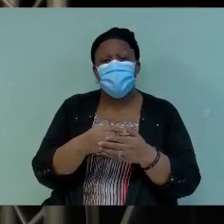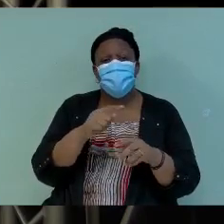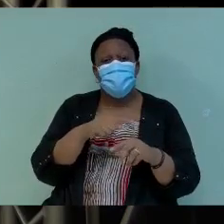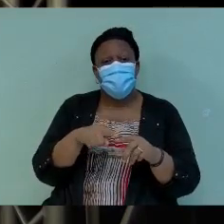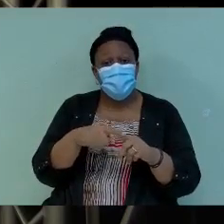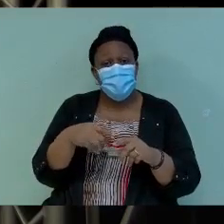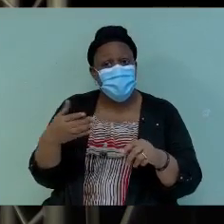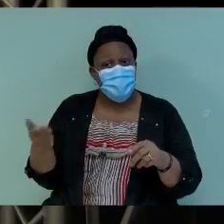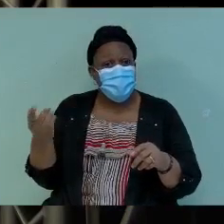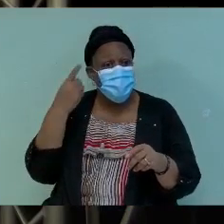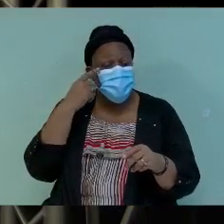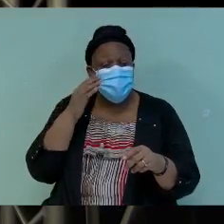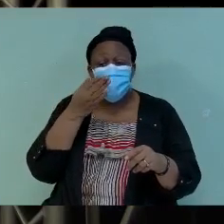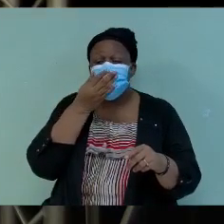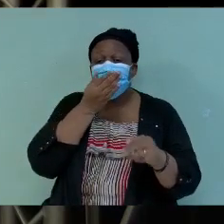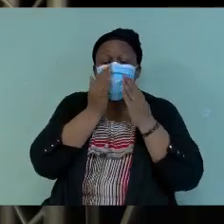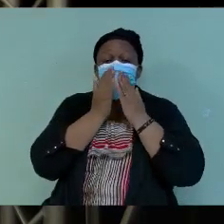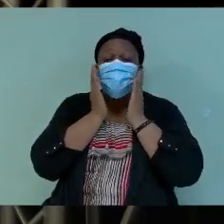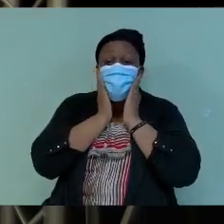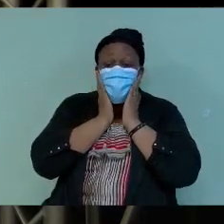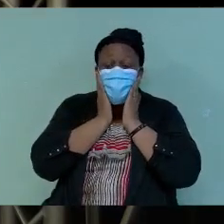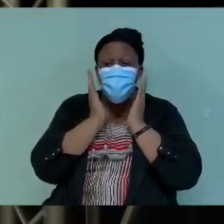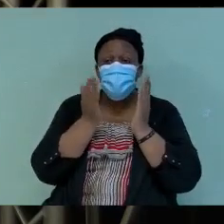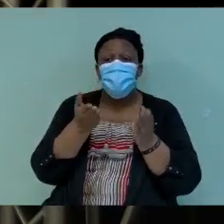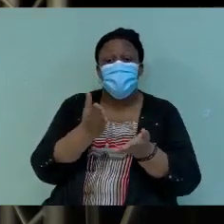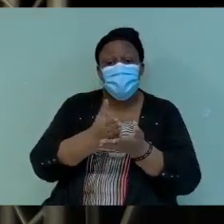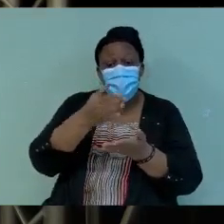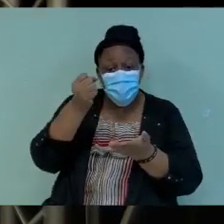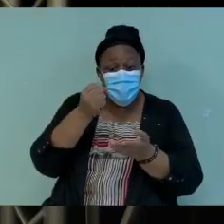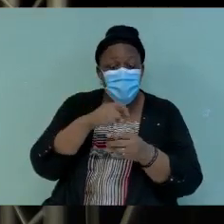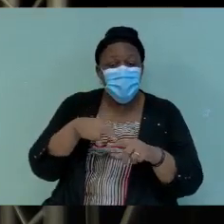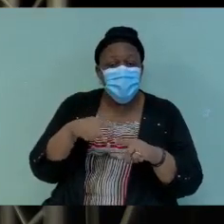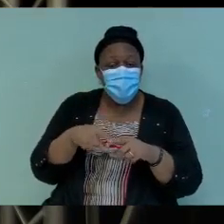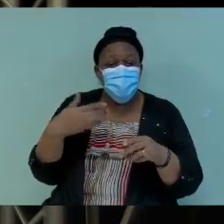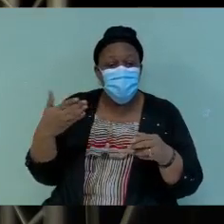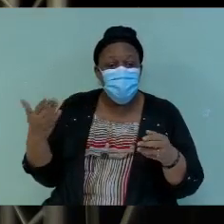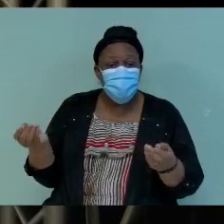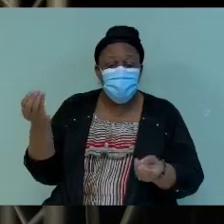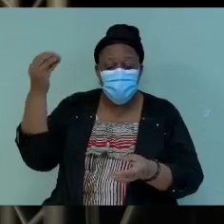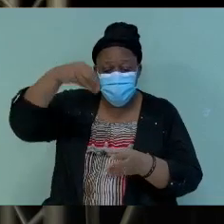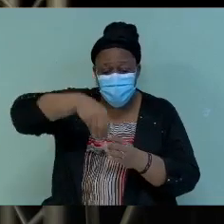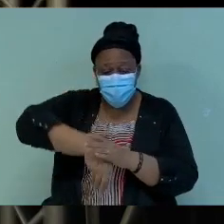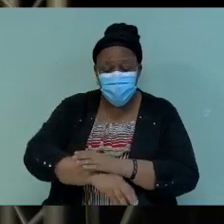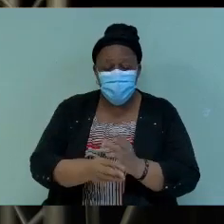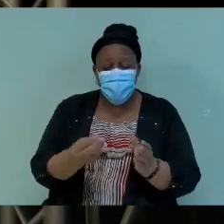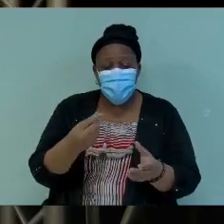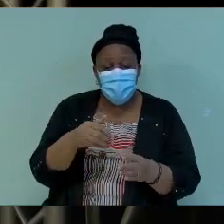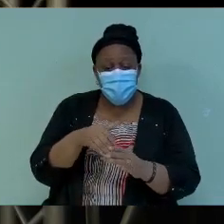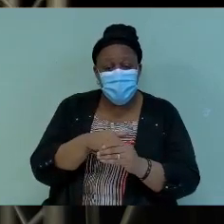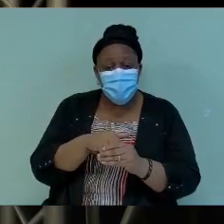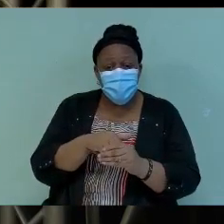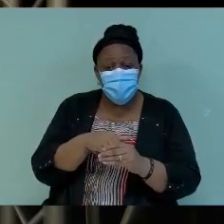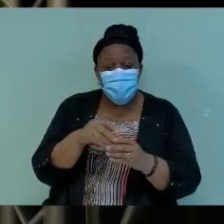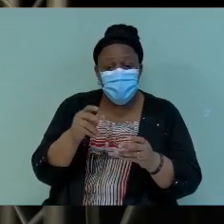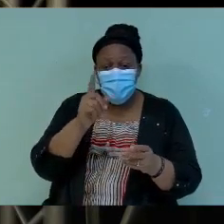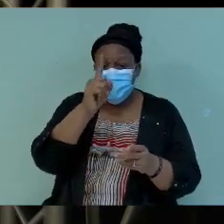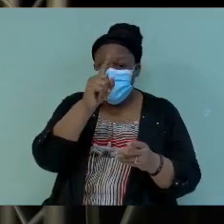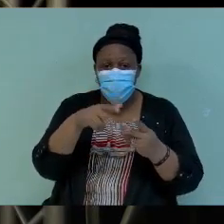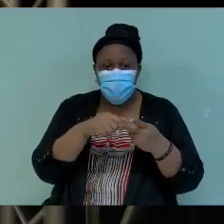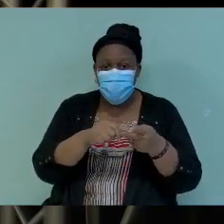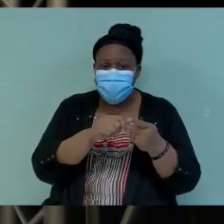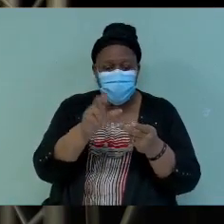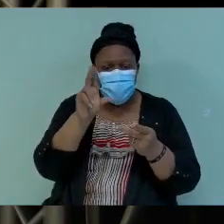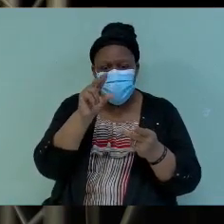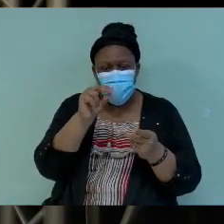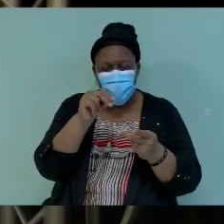empty sanitization bottles, please double wrap these items as you put them out. And there are some